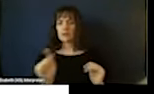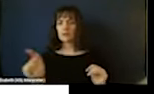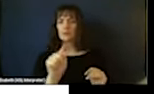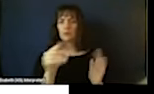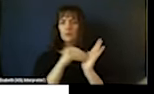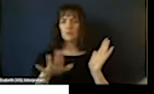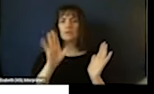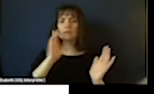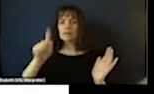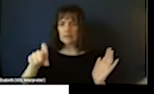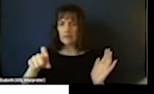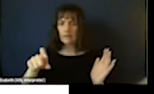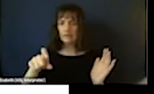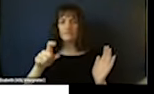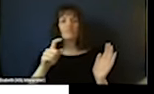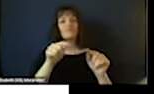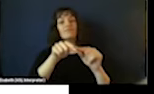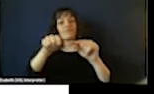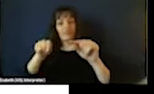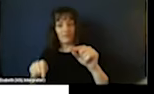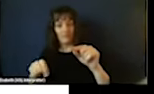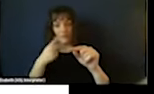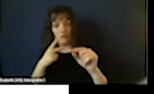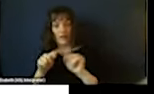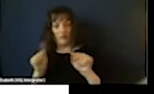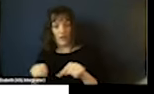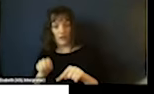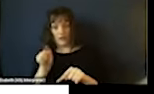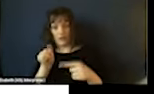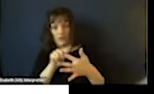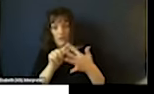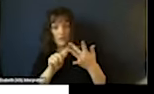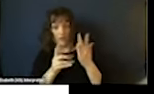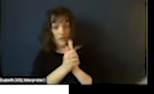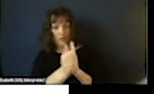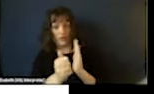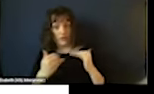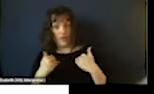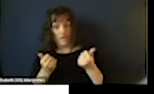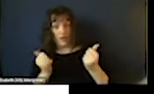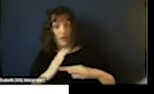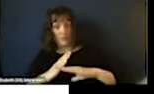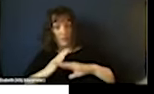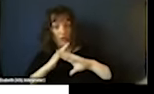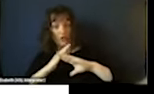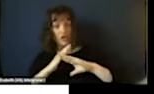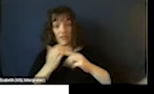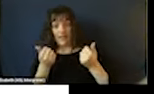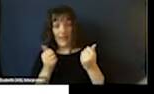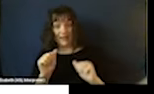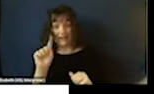check to see if any of these skills present barriers or tasks that are not relevant to the